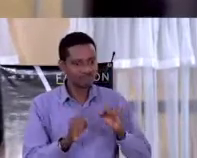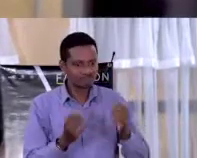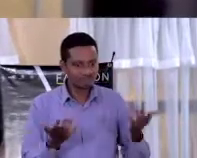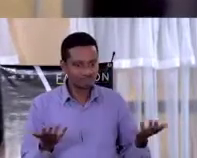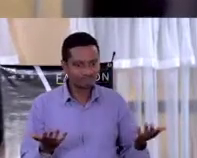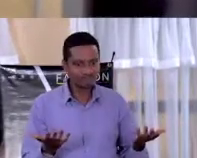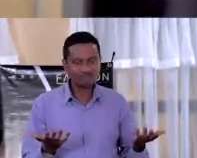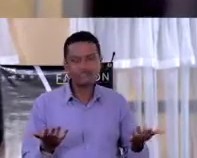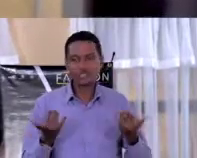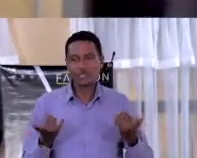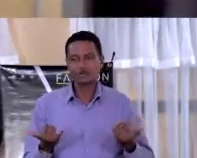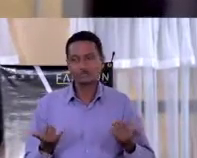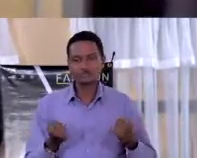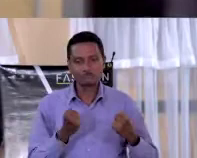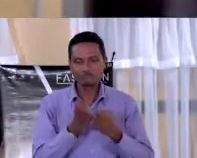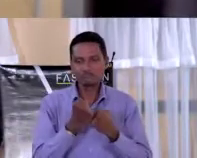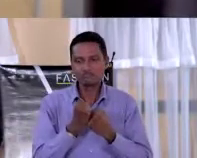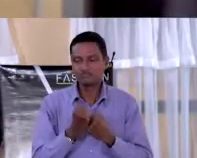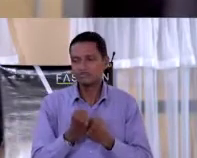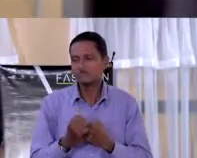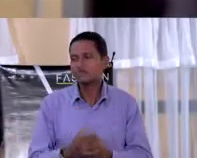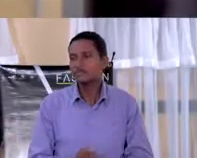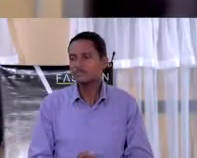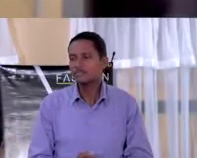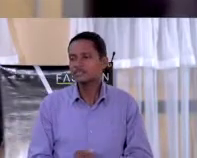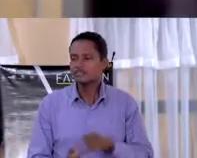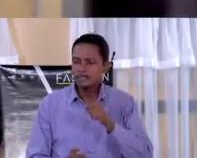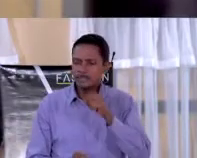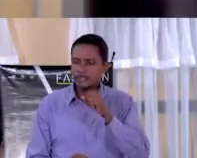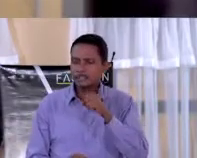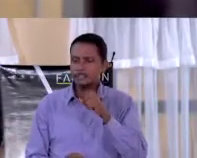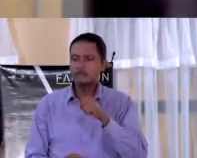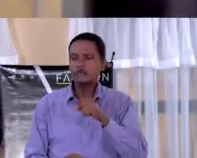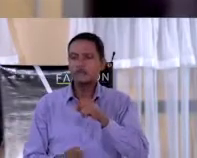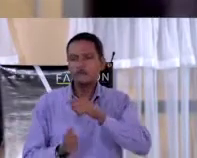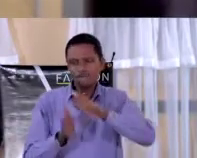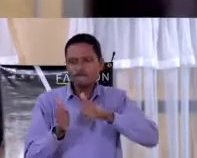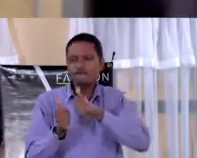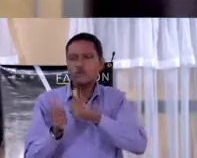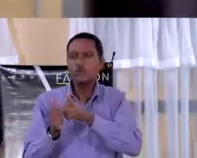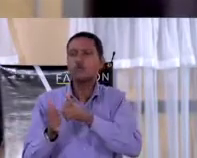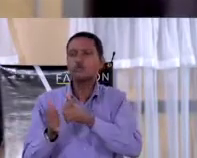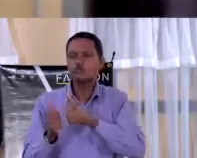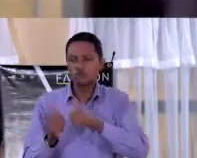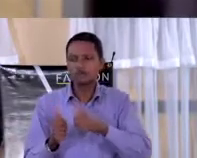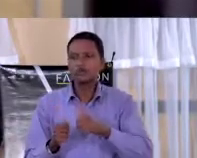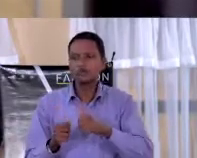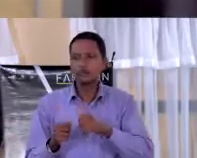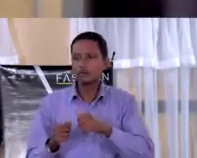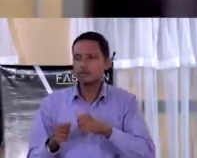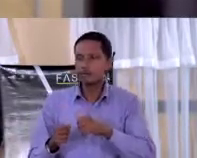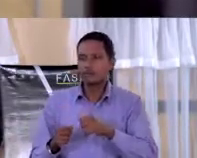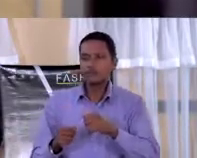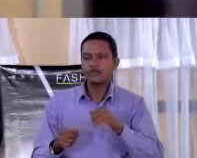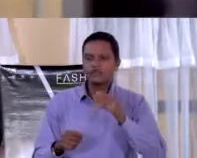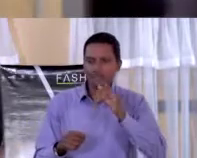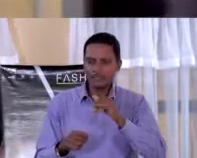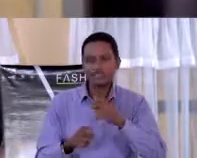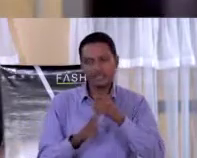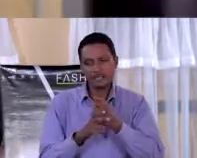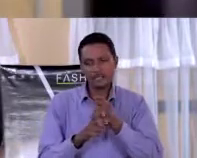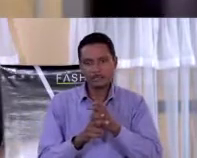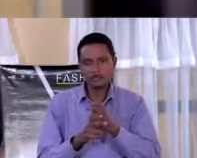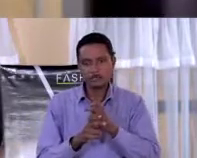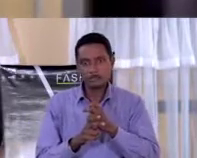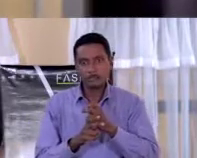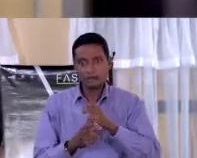Trinidad and Tobago, you know? So, yes, I know, follow-up is very difficult, but it doesn't mean that we need to stop trying.